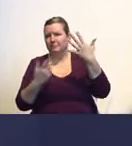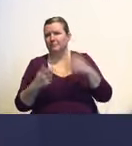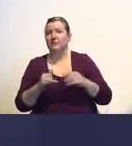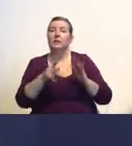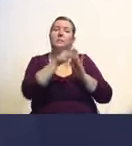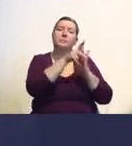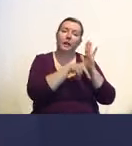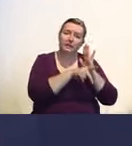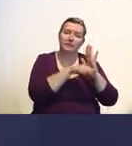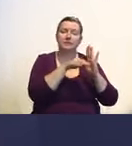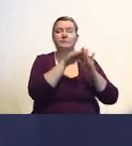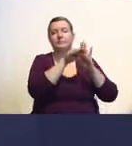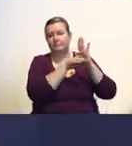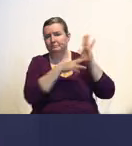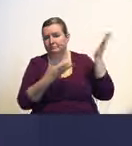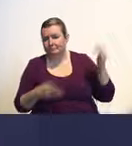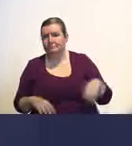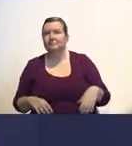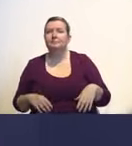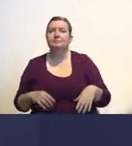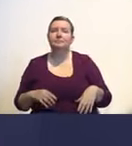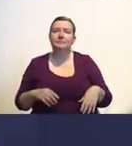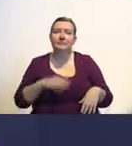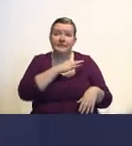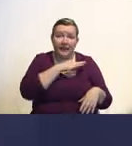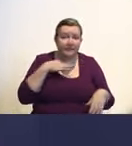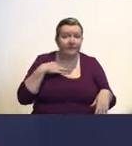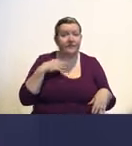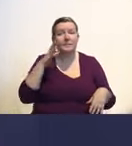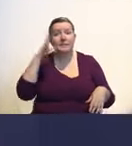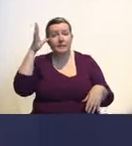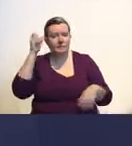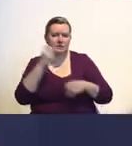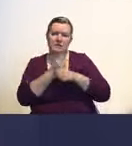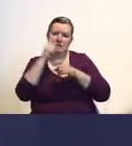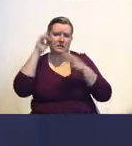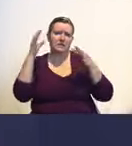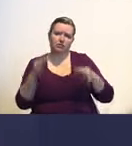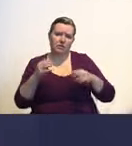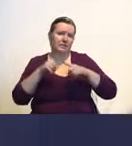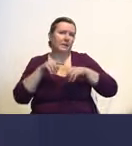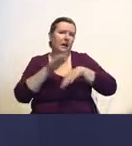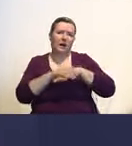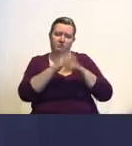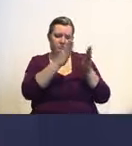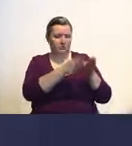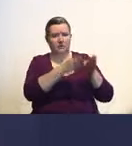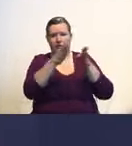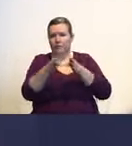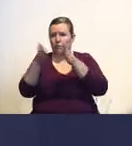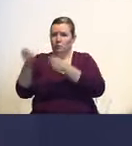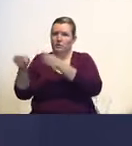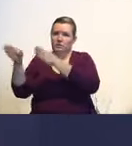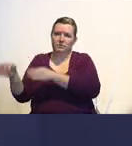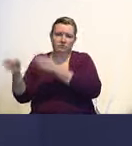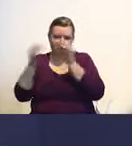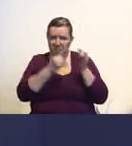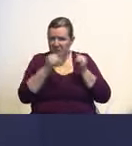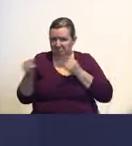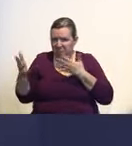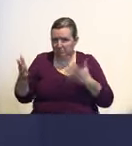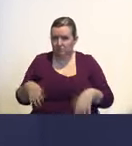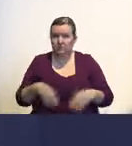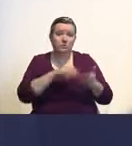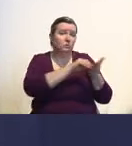and parents need to make masking decisions based on their specific situations. Students and school